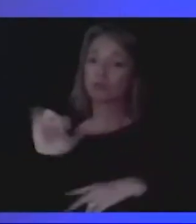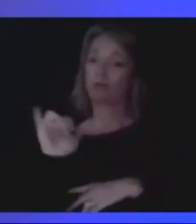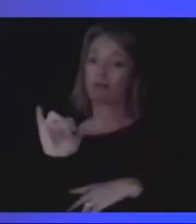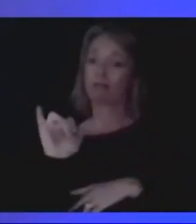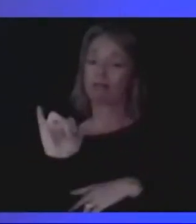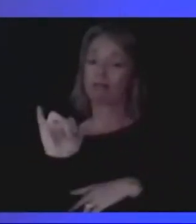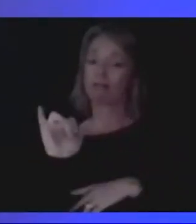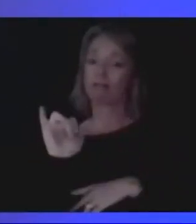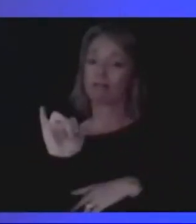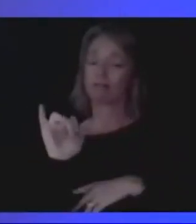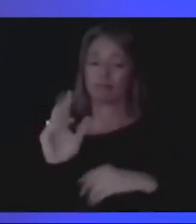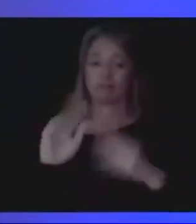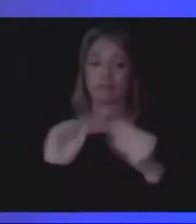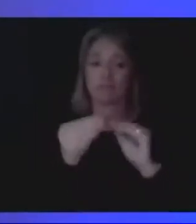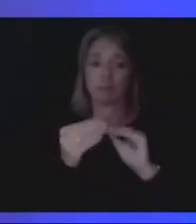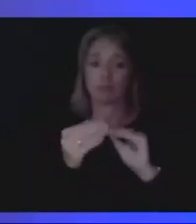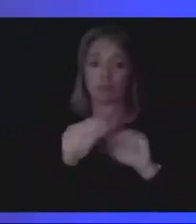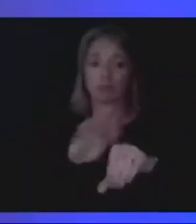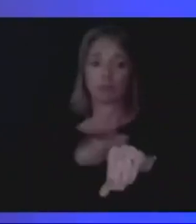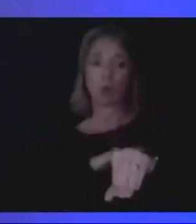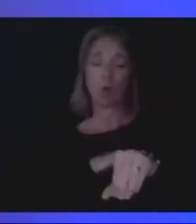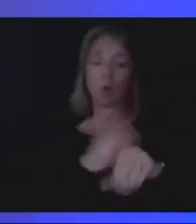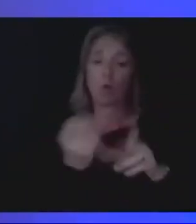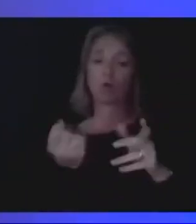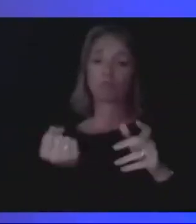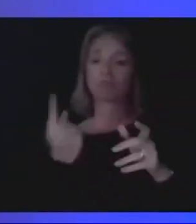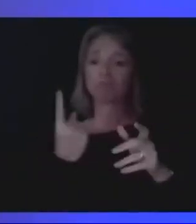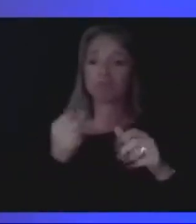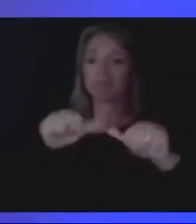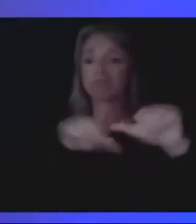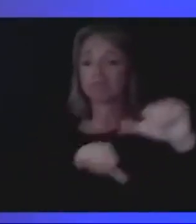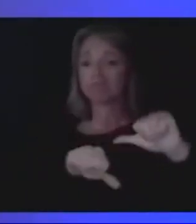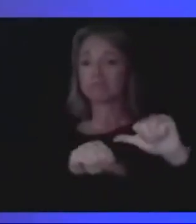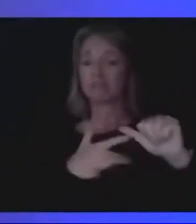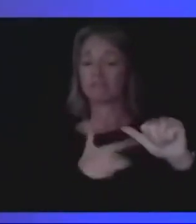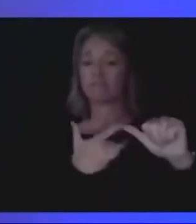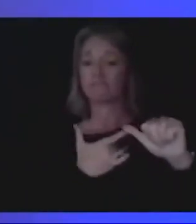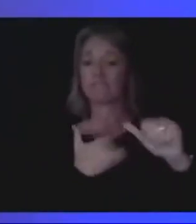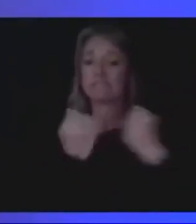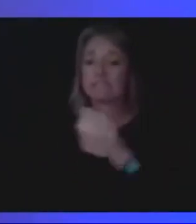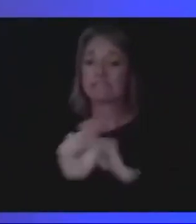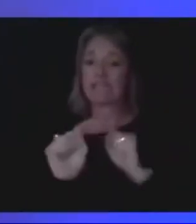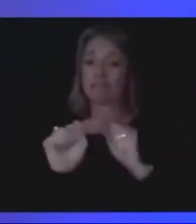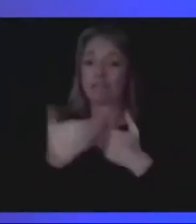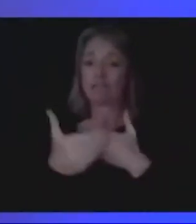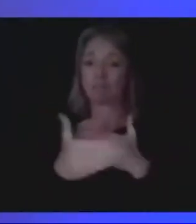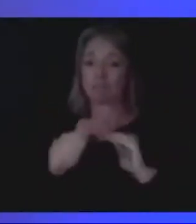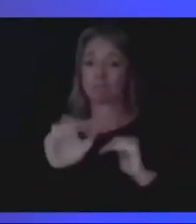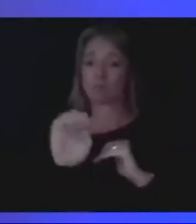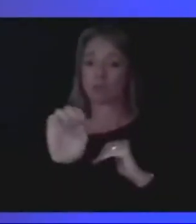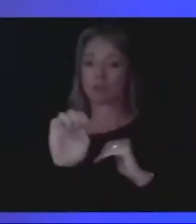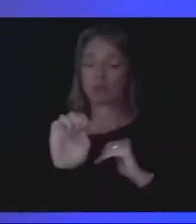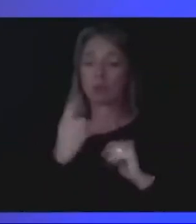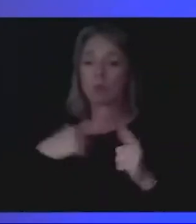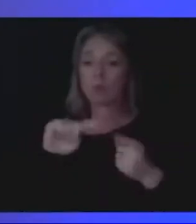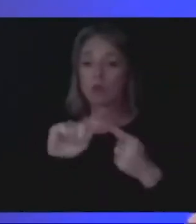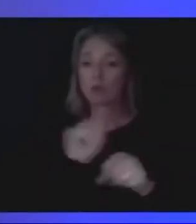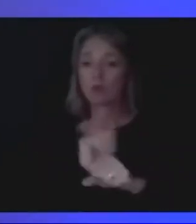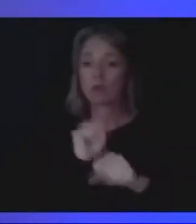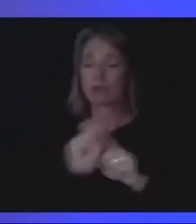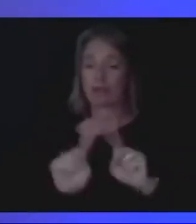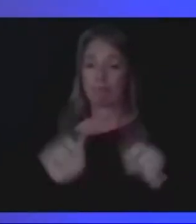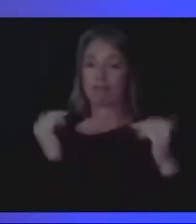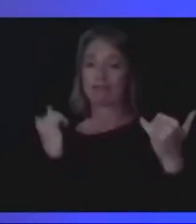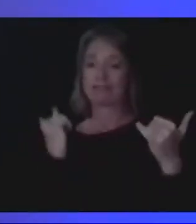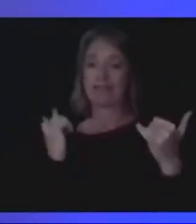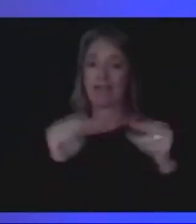Now we understand the science. We feel safe in the ED when we're working. But now that the surge is happening again,